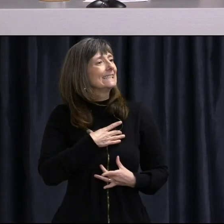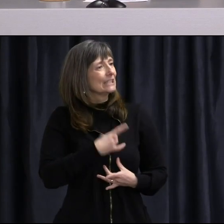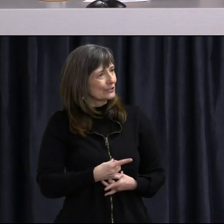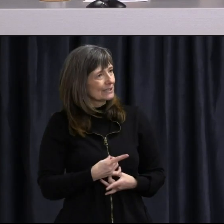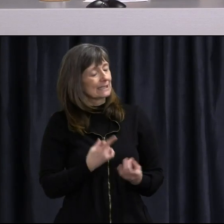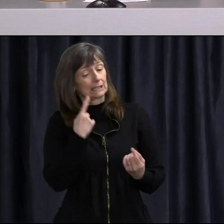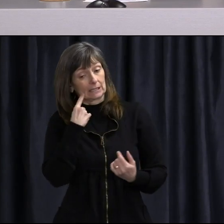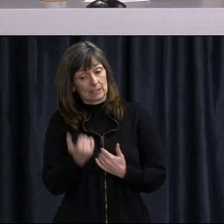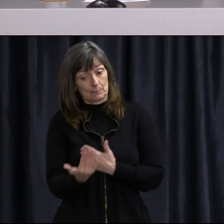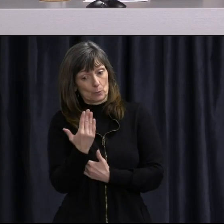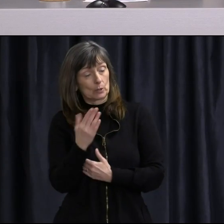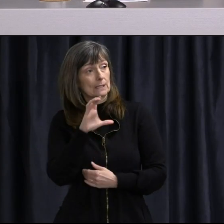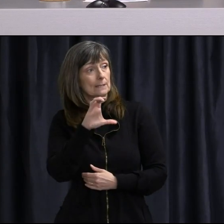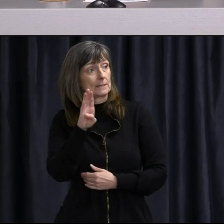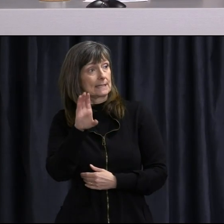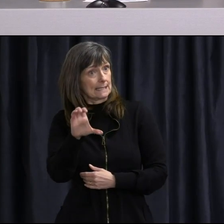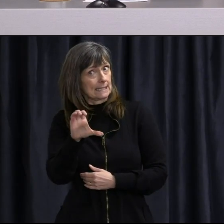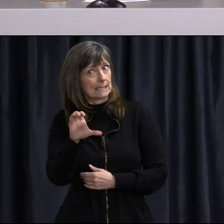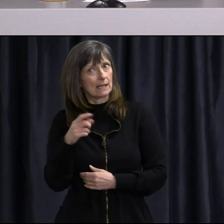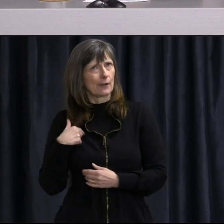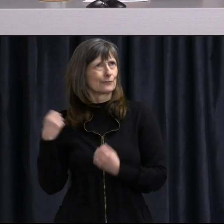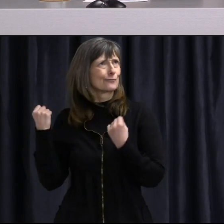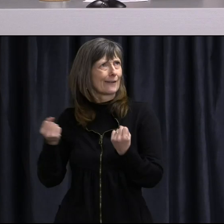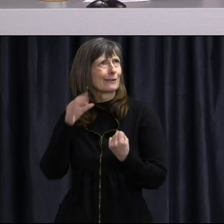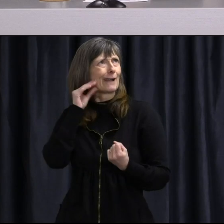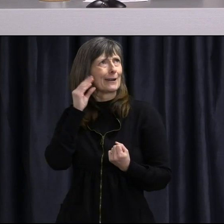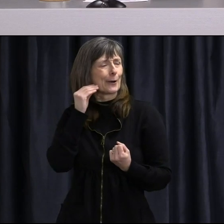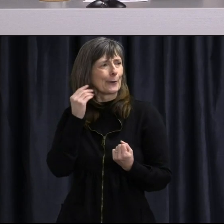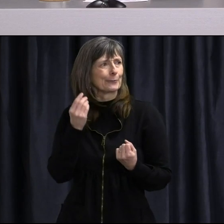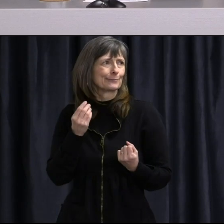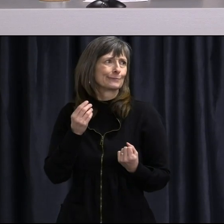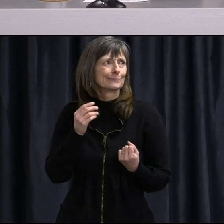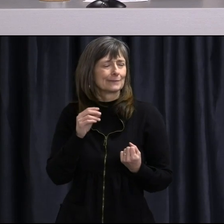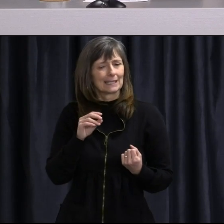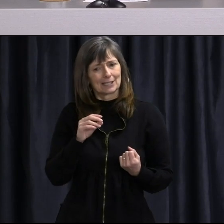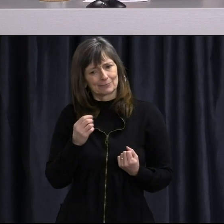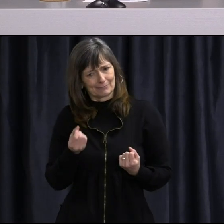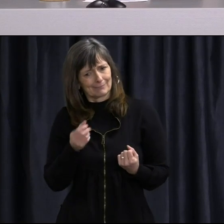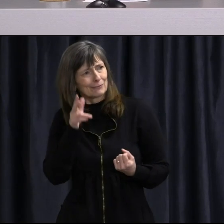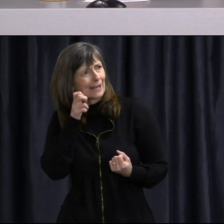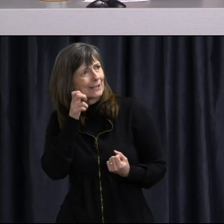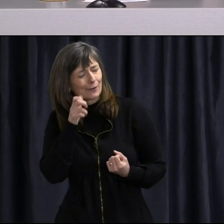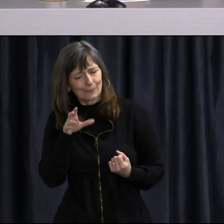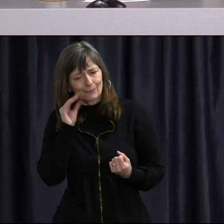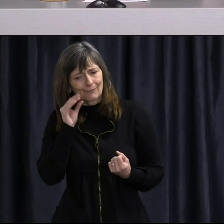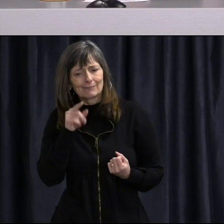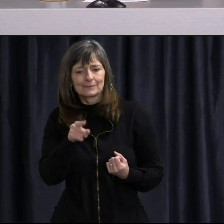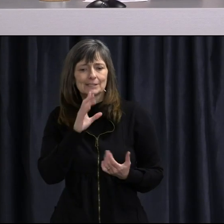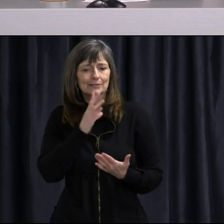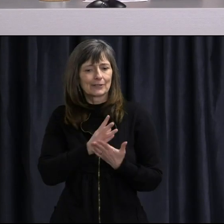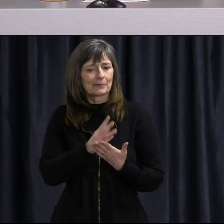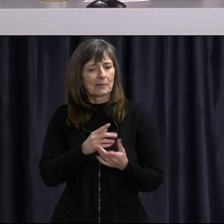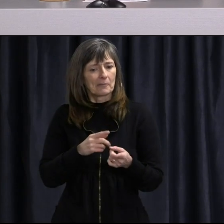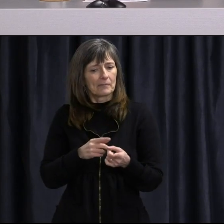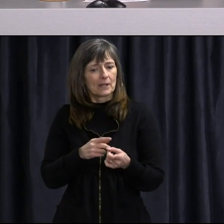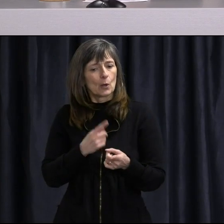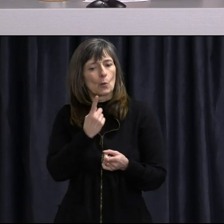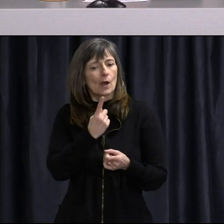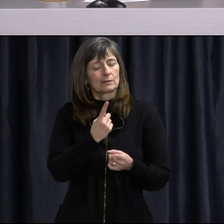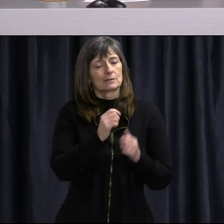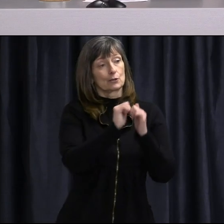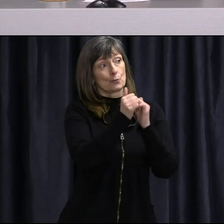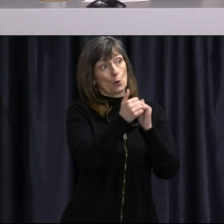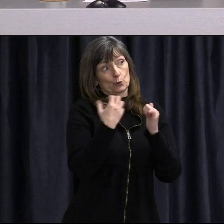carried an item as I was driving into work, 7:15 or something, about a sports